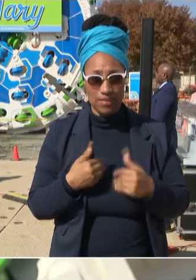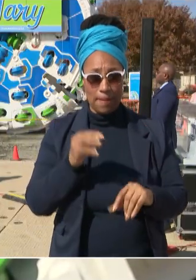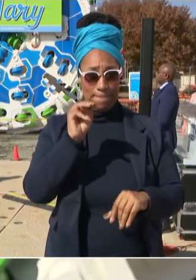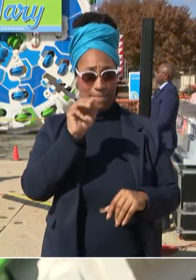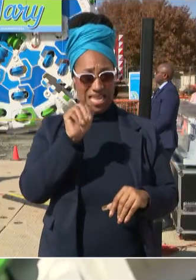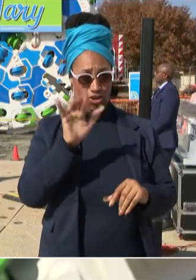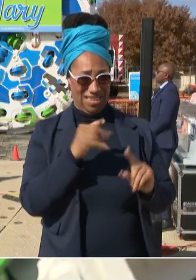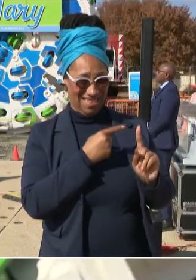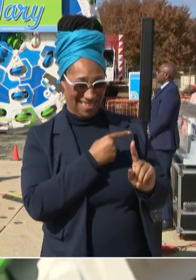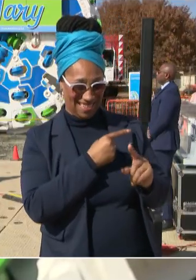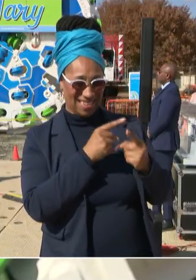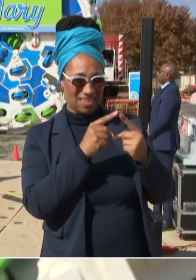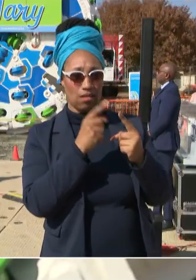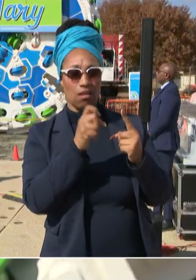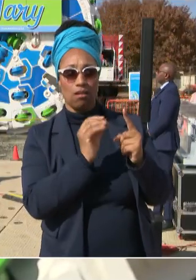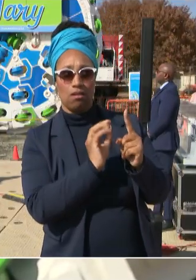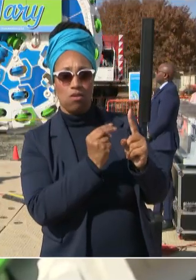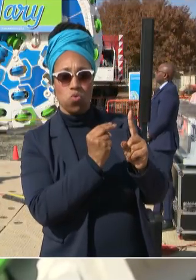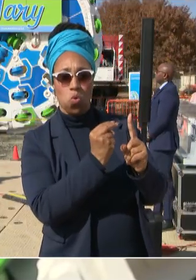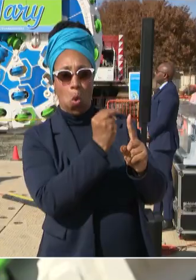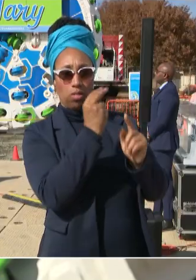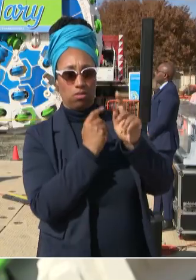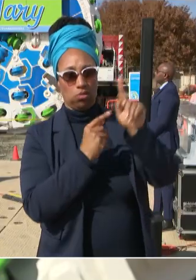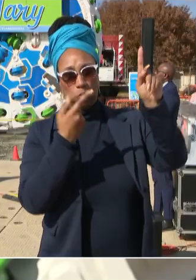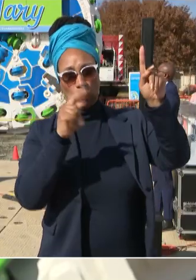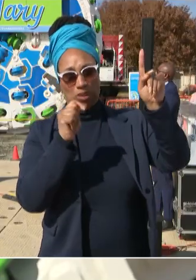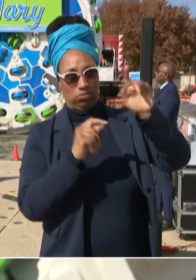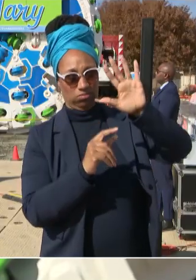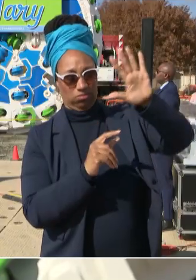Georgetown University's